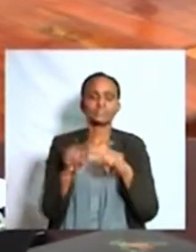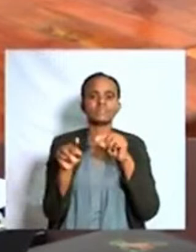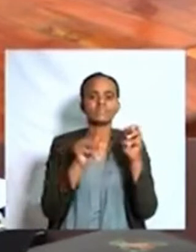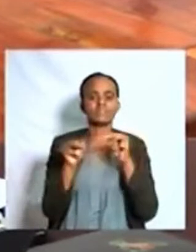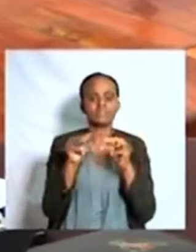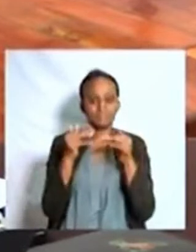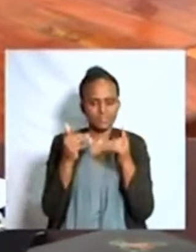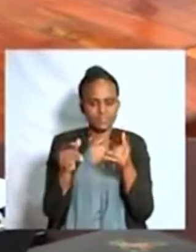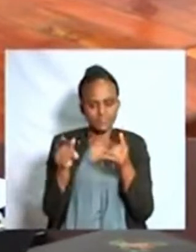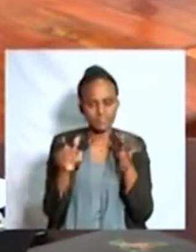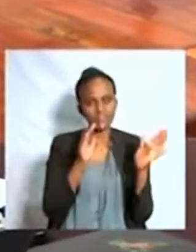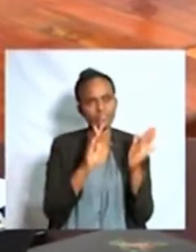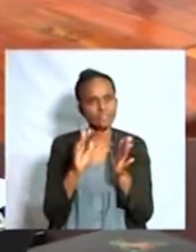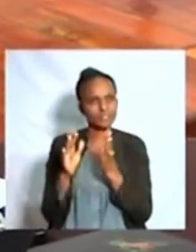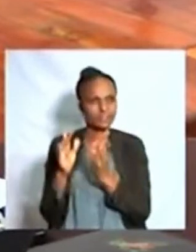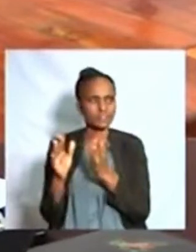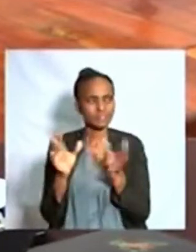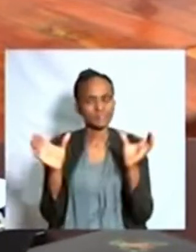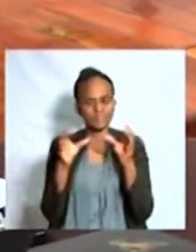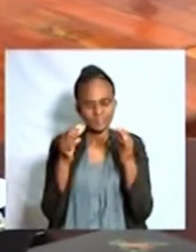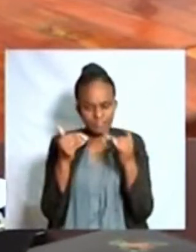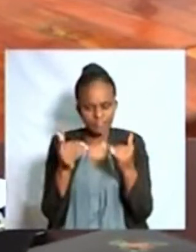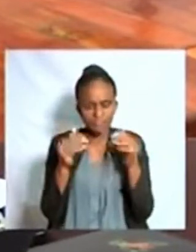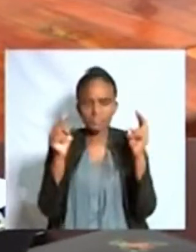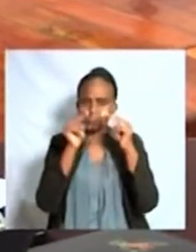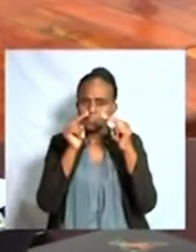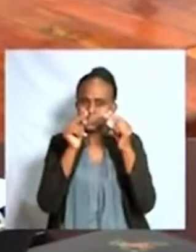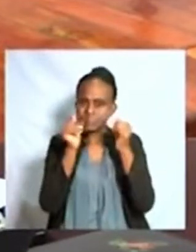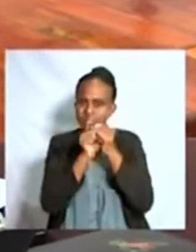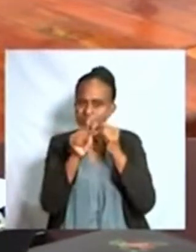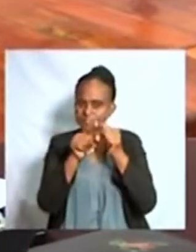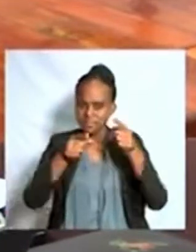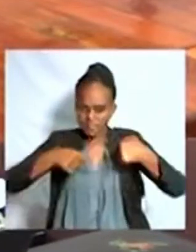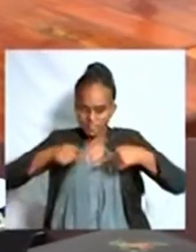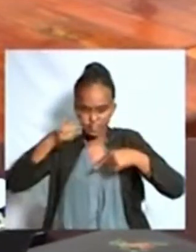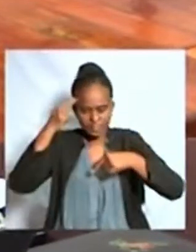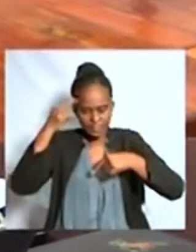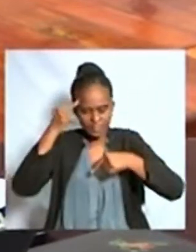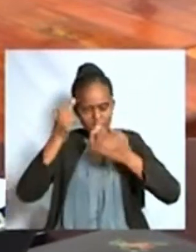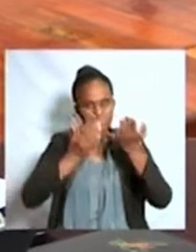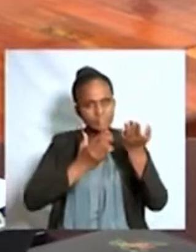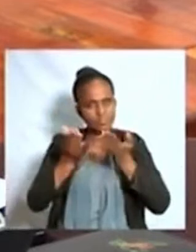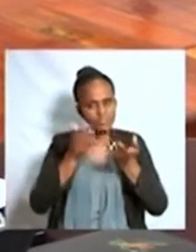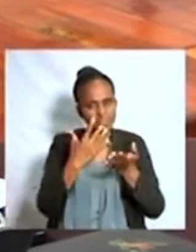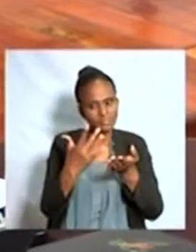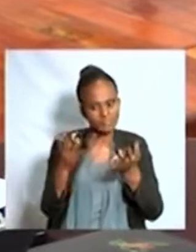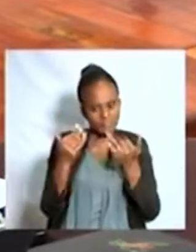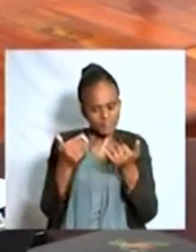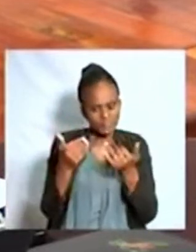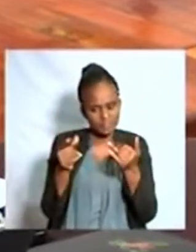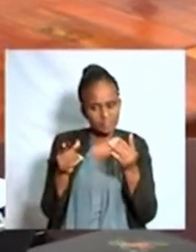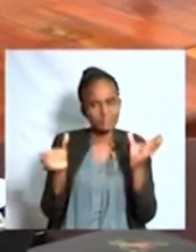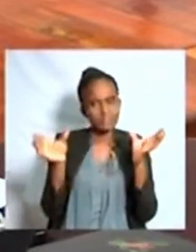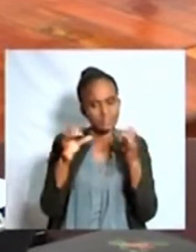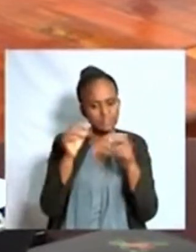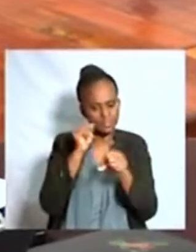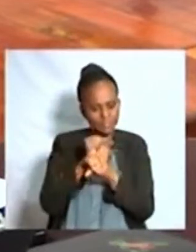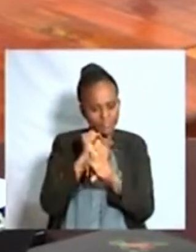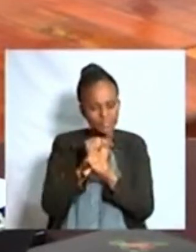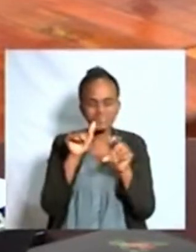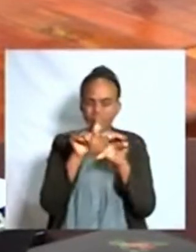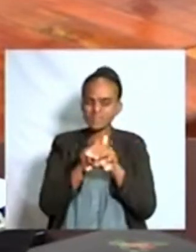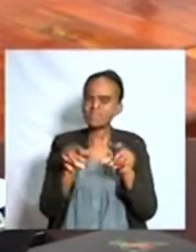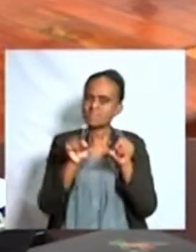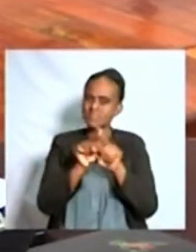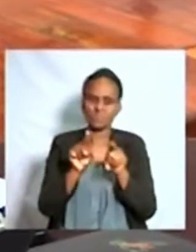As a remedial measure, the Council is in touch with the Local Government Service Commission, and as things stand, the Council is operating with similar